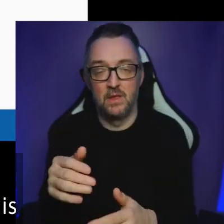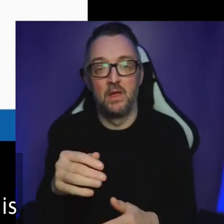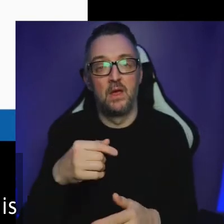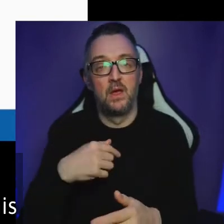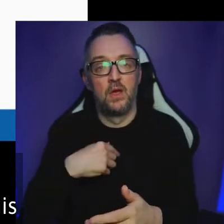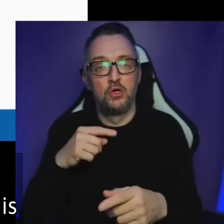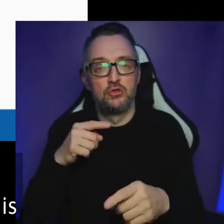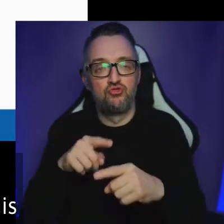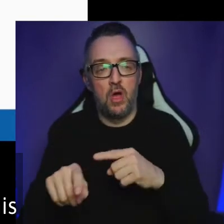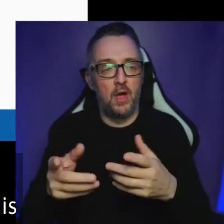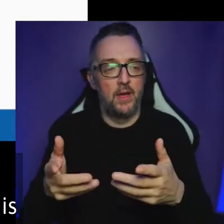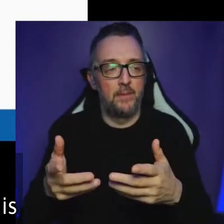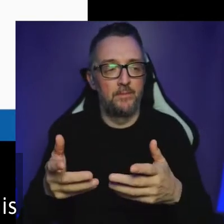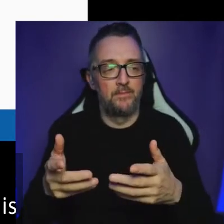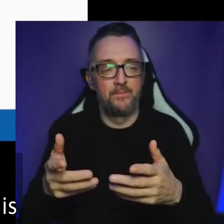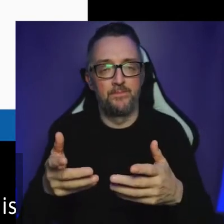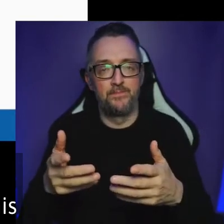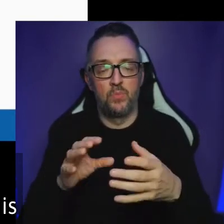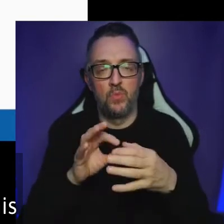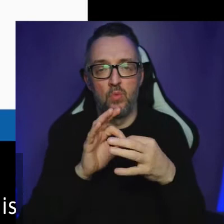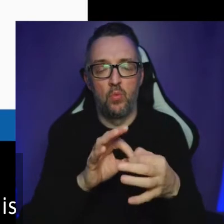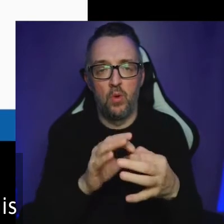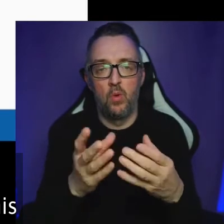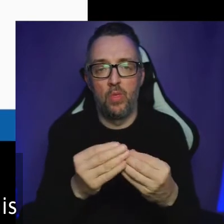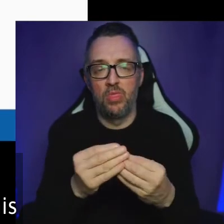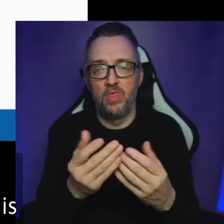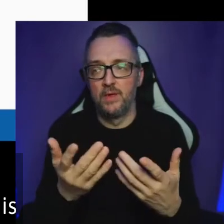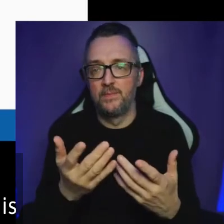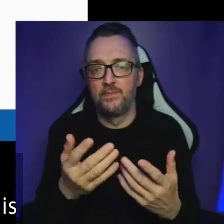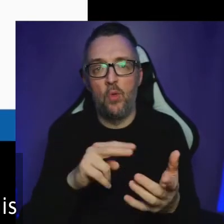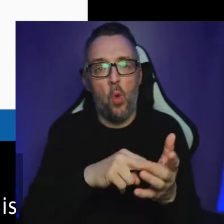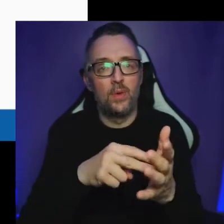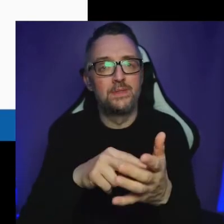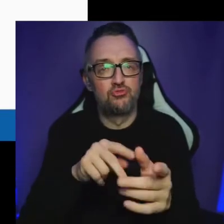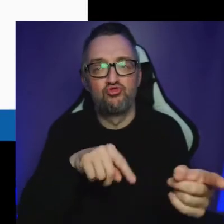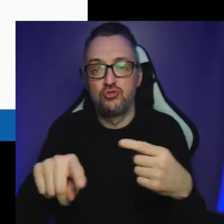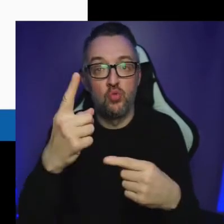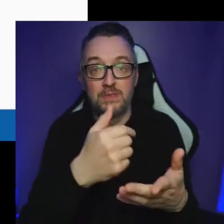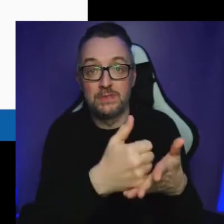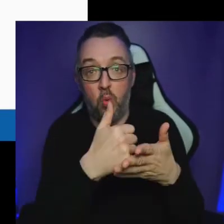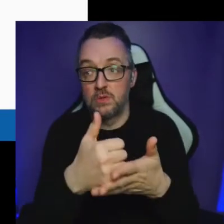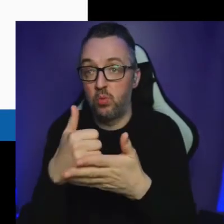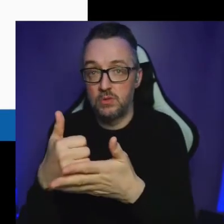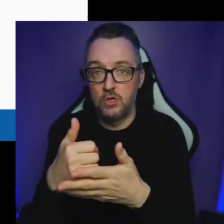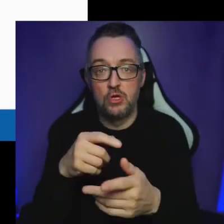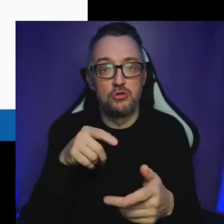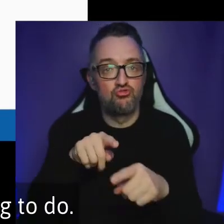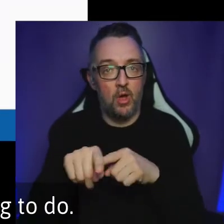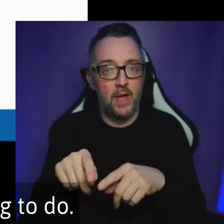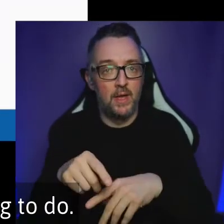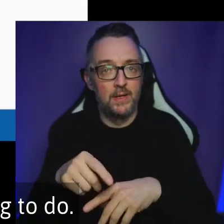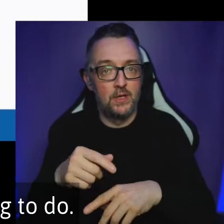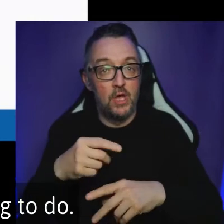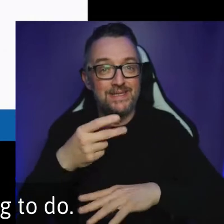to work with the support of the organizations that were supporting us in doing this to actually design our